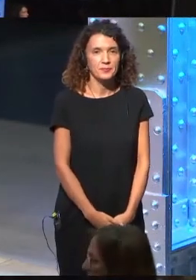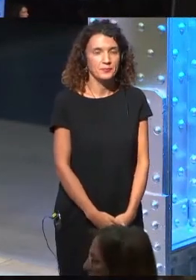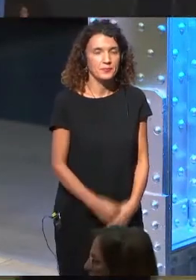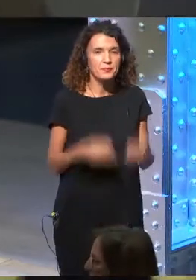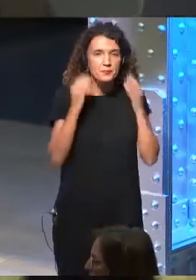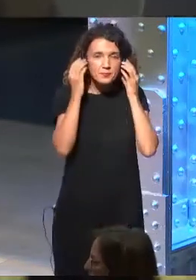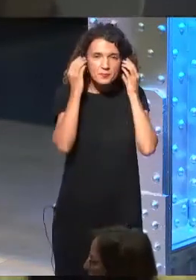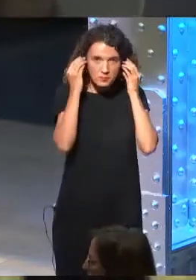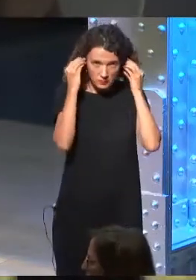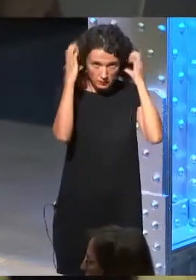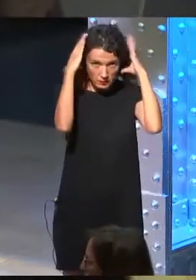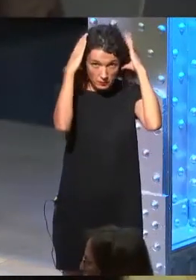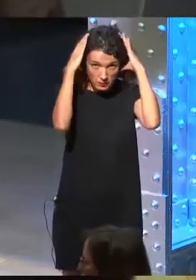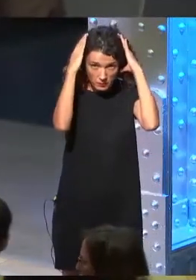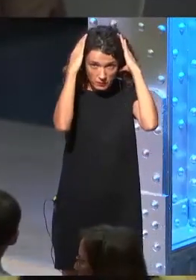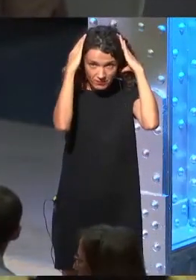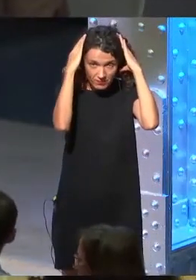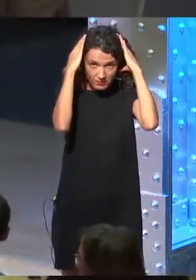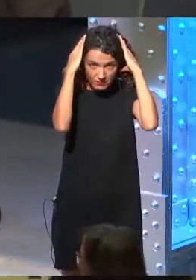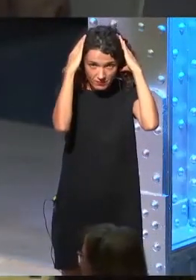Brilliant as ever.